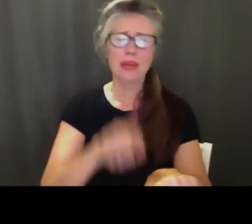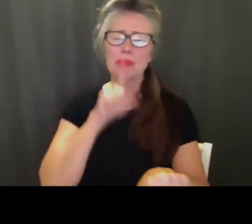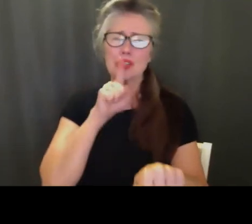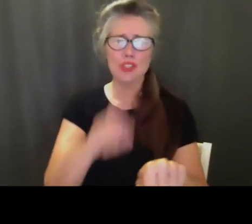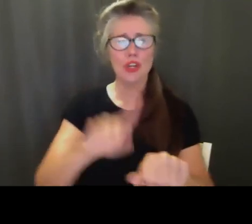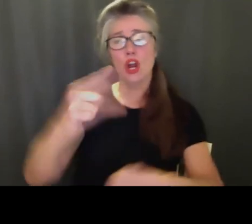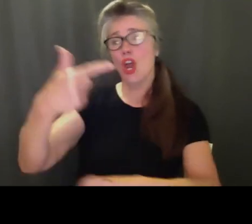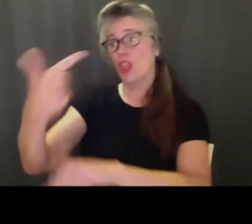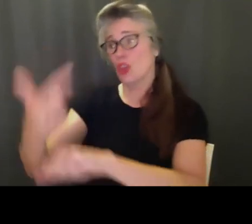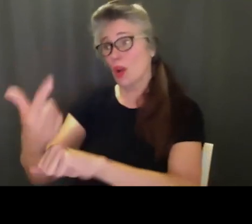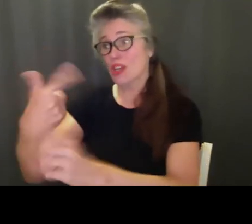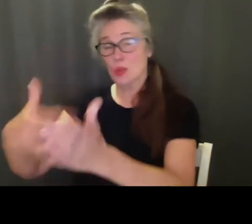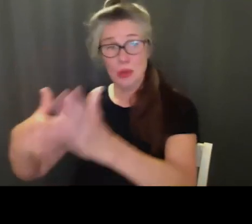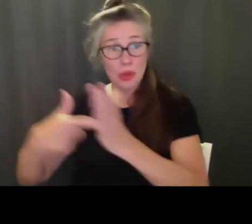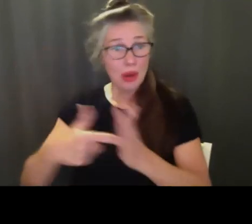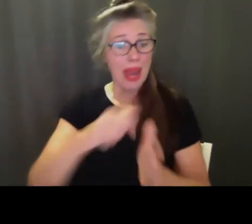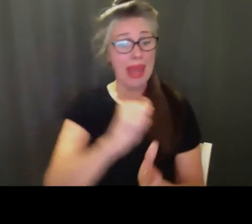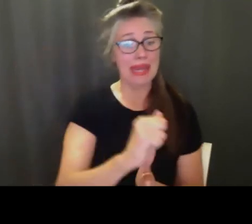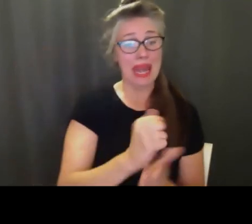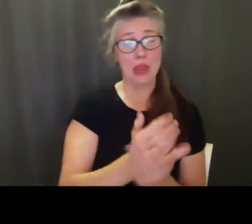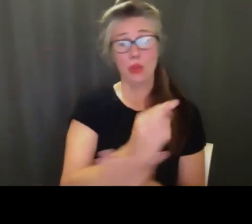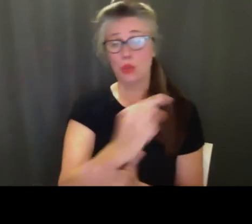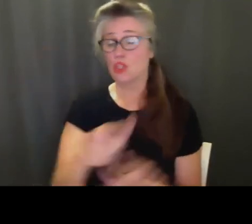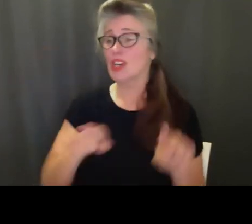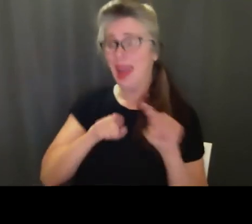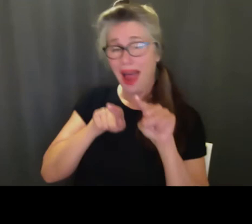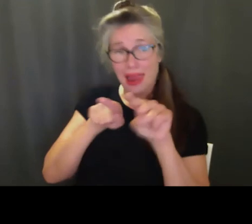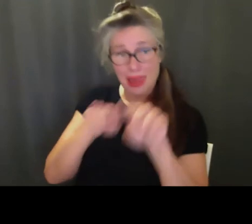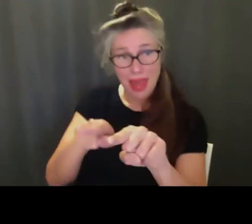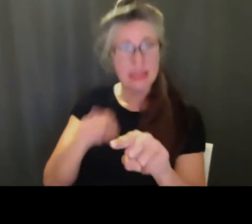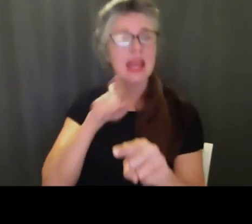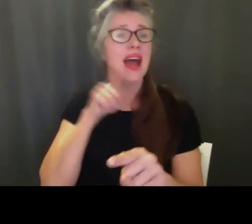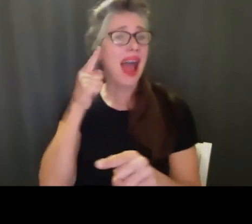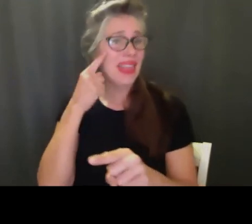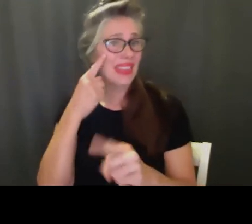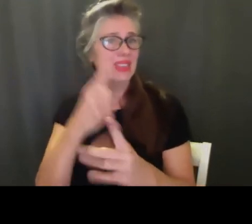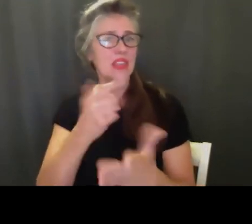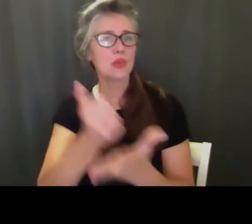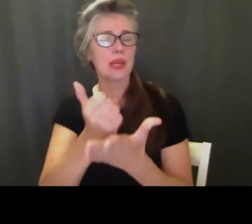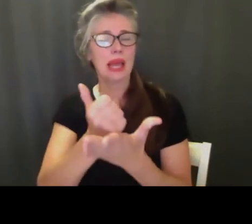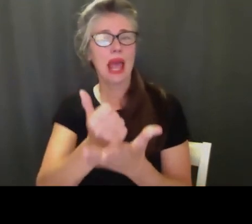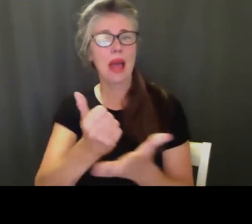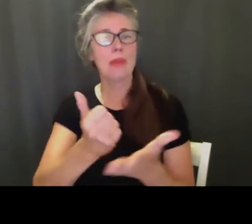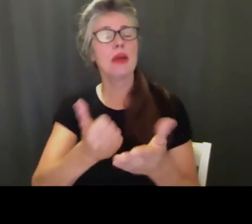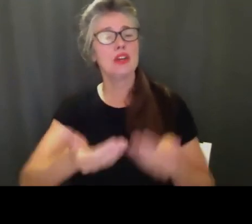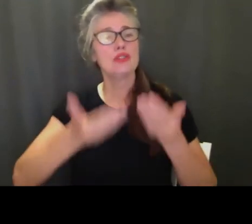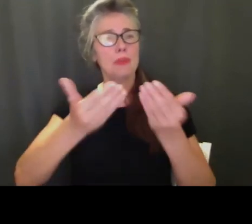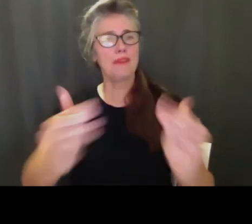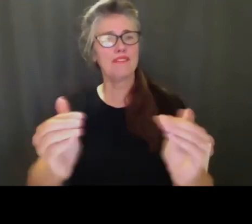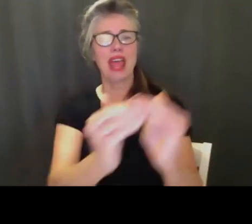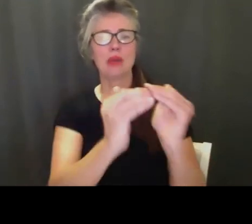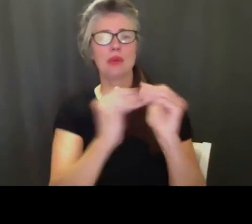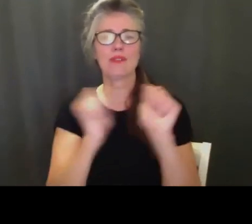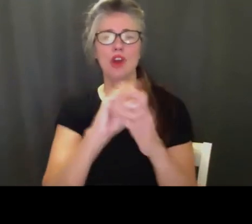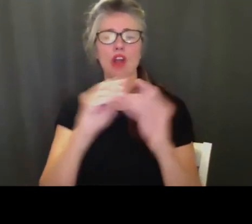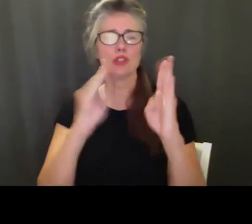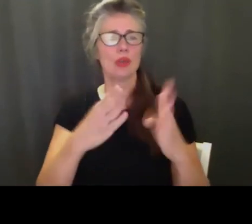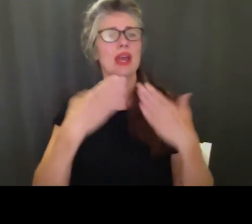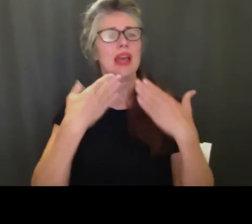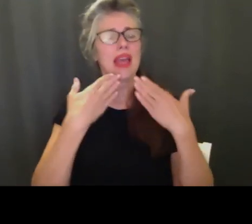graduation requirements. This will be a major step in providing education equity for all students, and we appreciate you listening to their